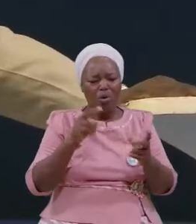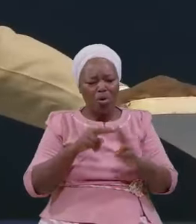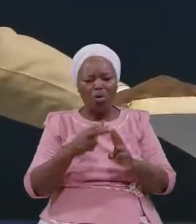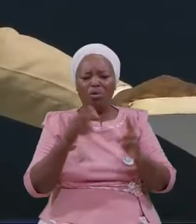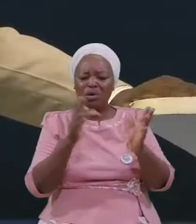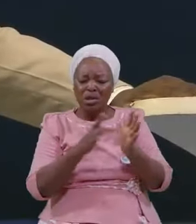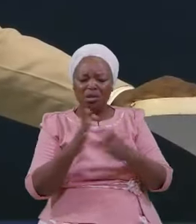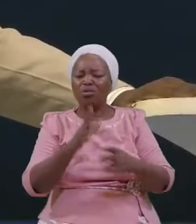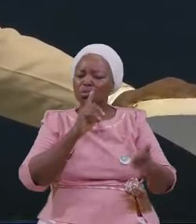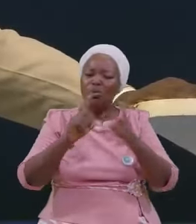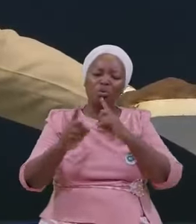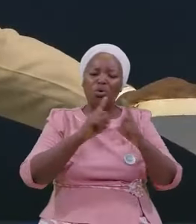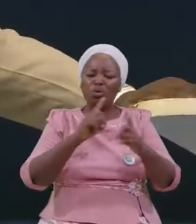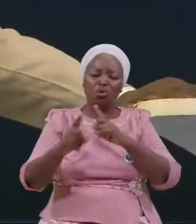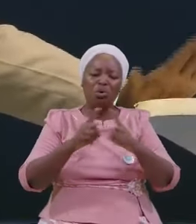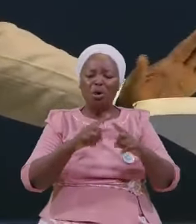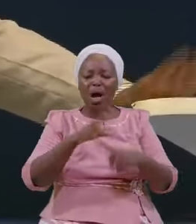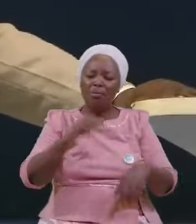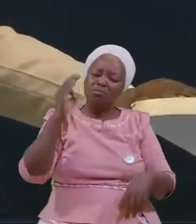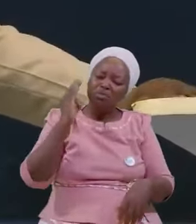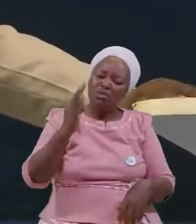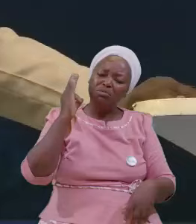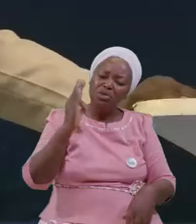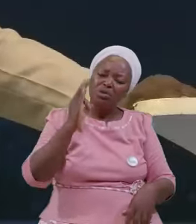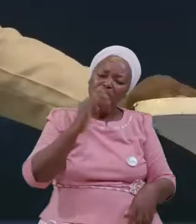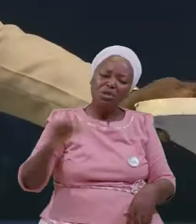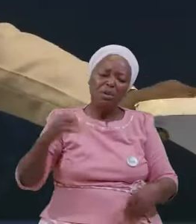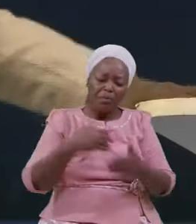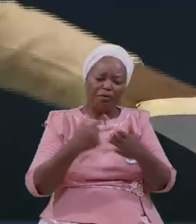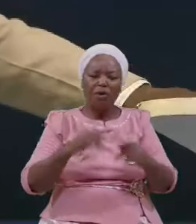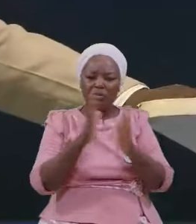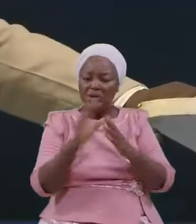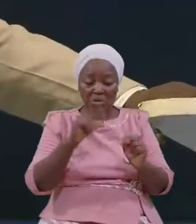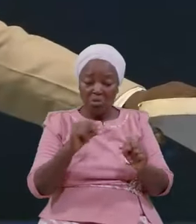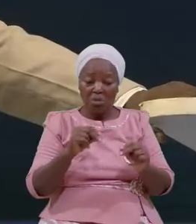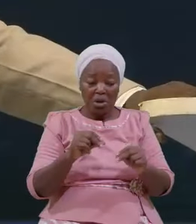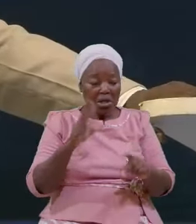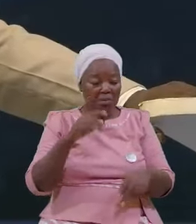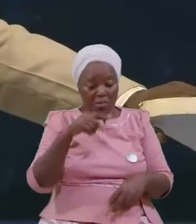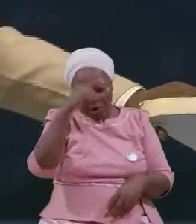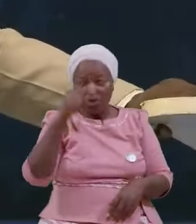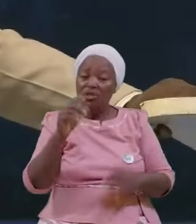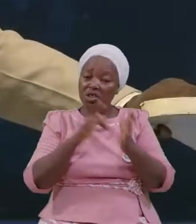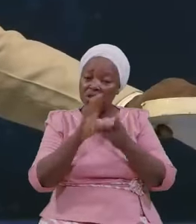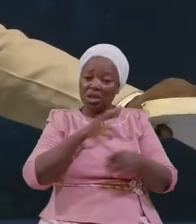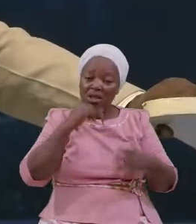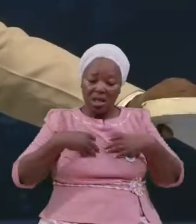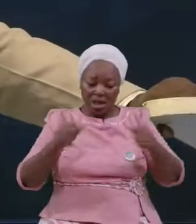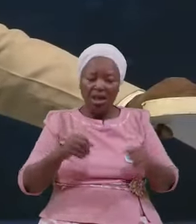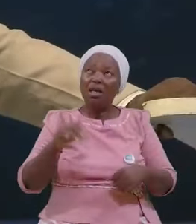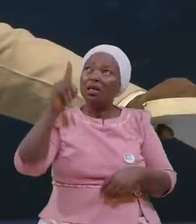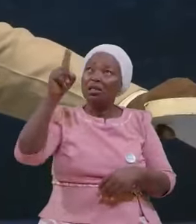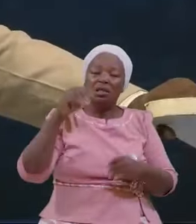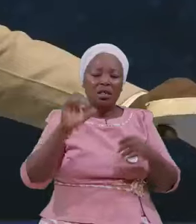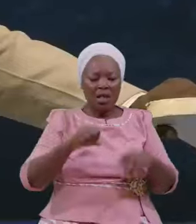the preaching before the healing. No, he's the healer. He can heal after preaching. He